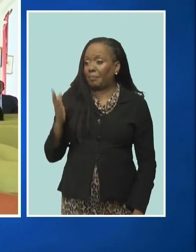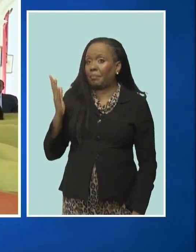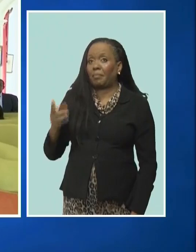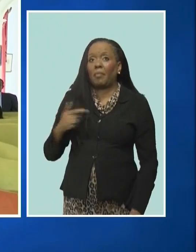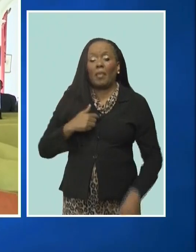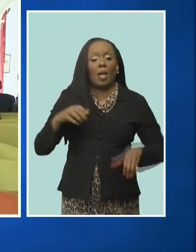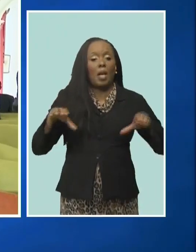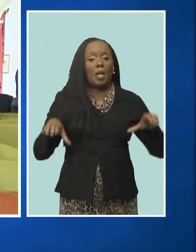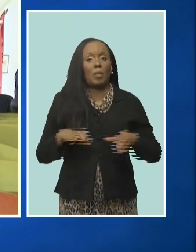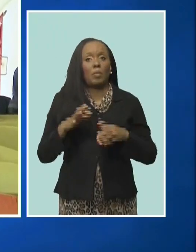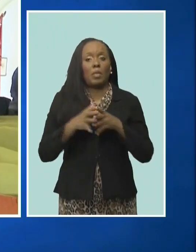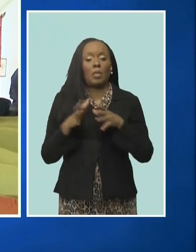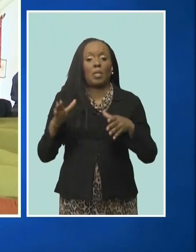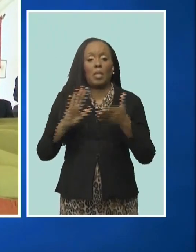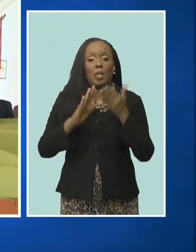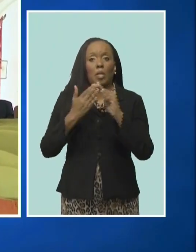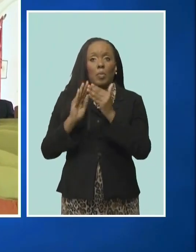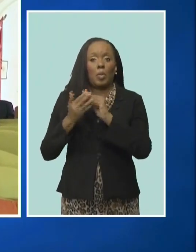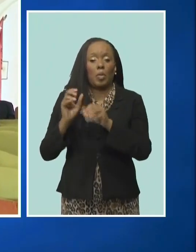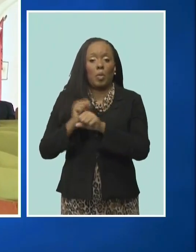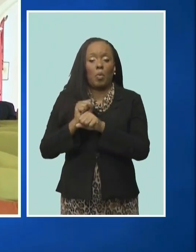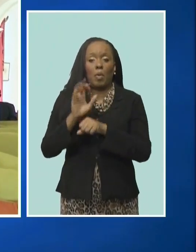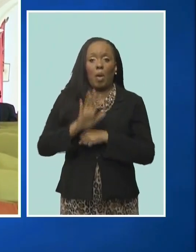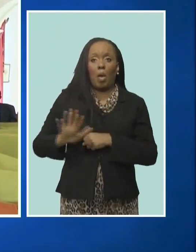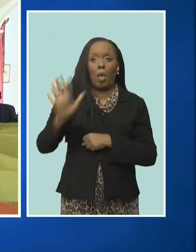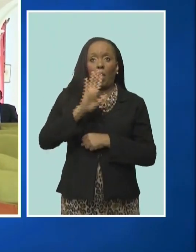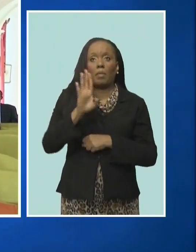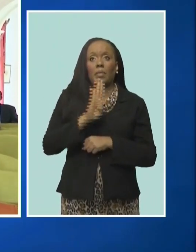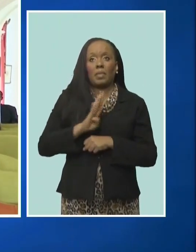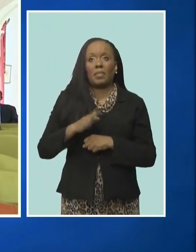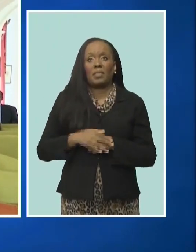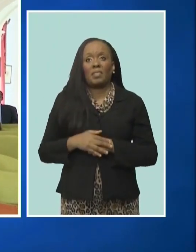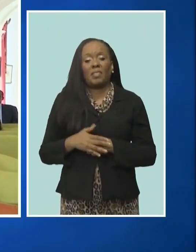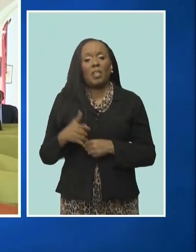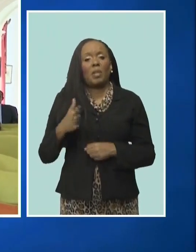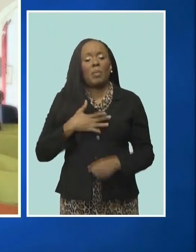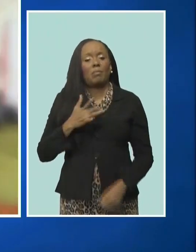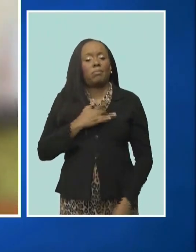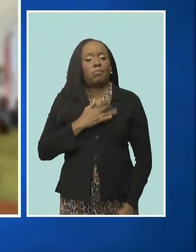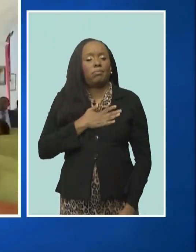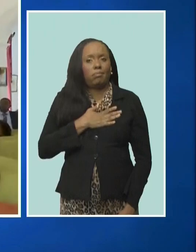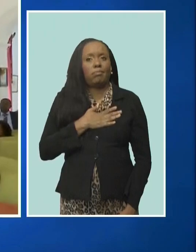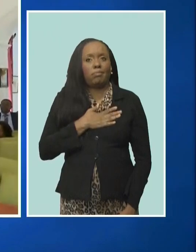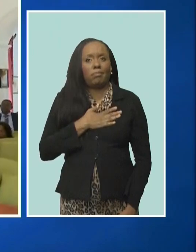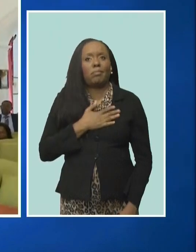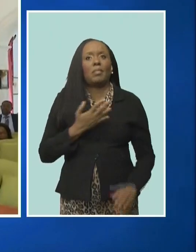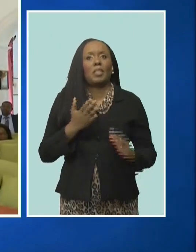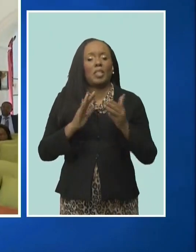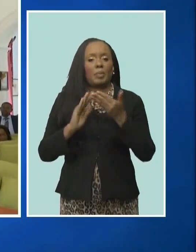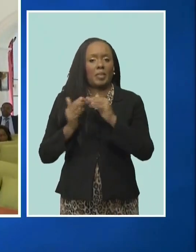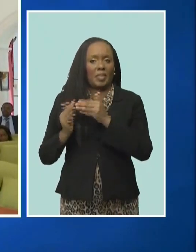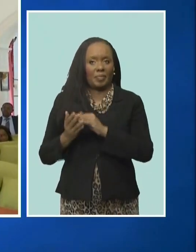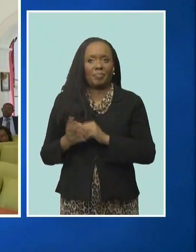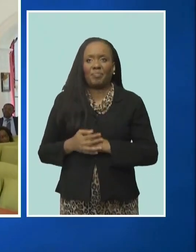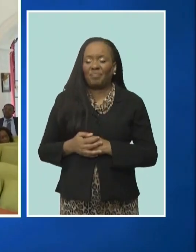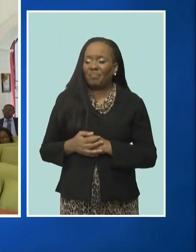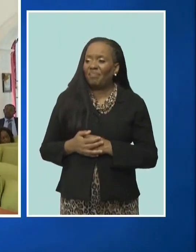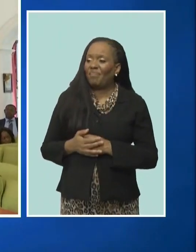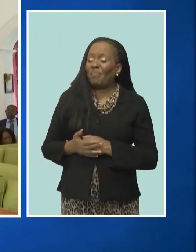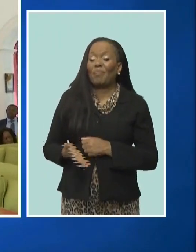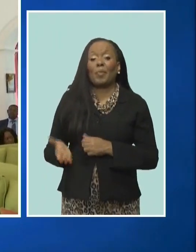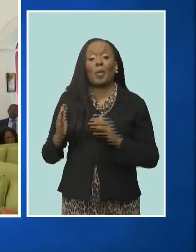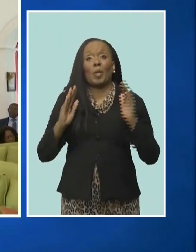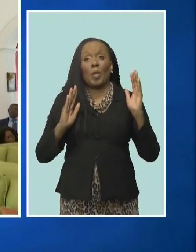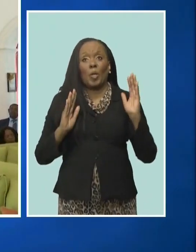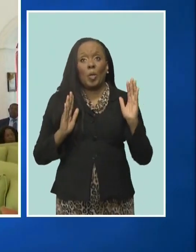St. Lucie and across Barbados. Community is me, it's my heart, it's my passion. I hope that we could continue to get people in